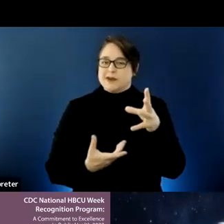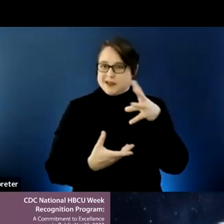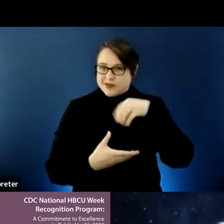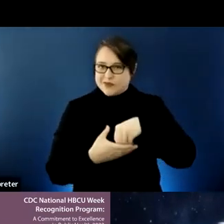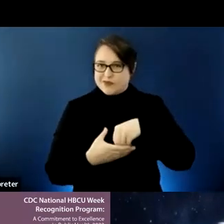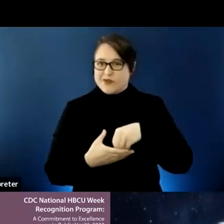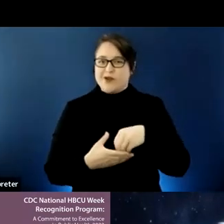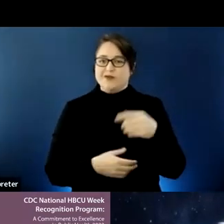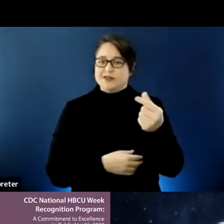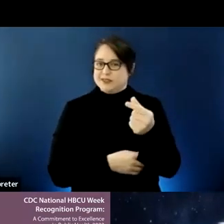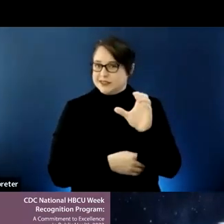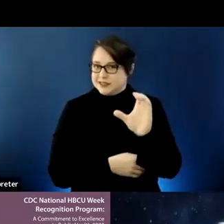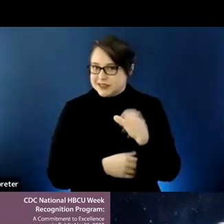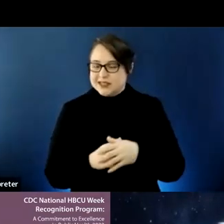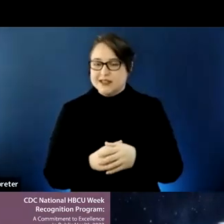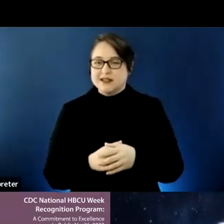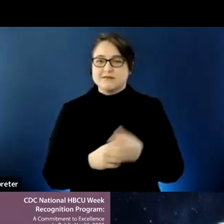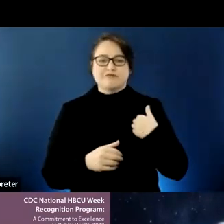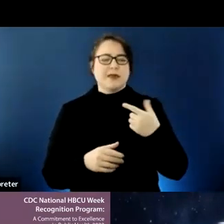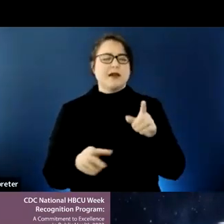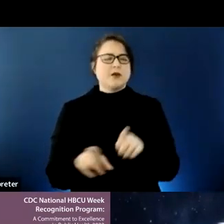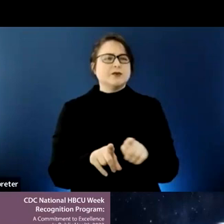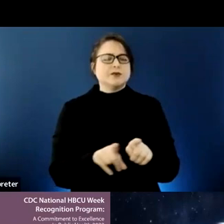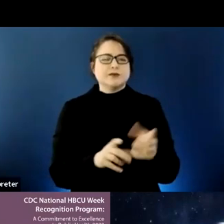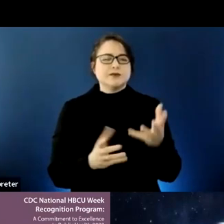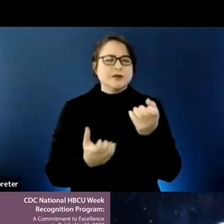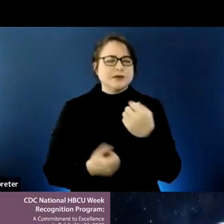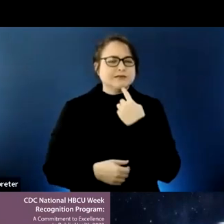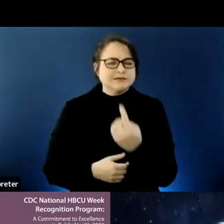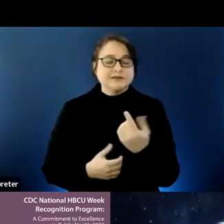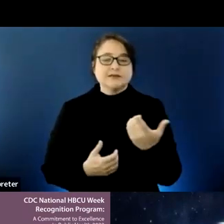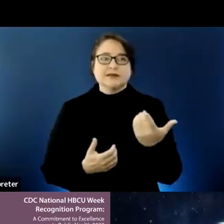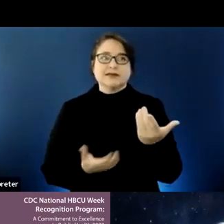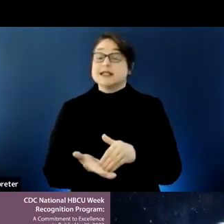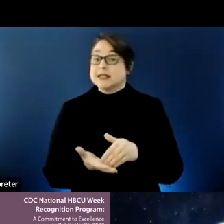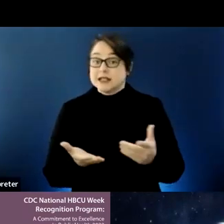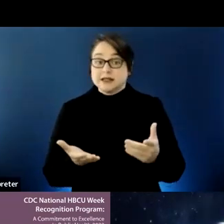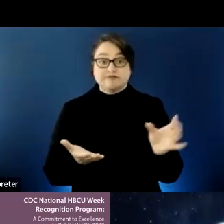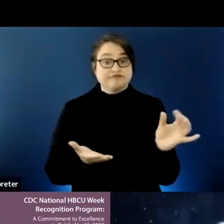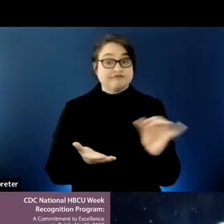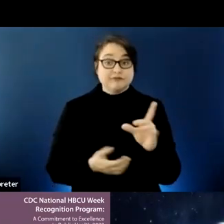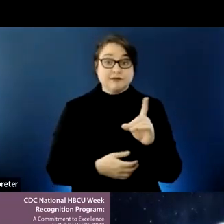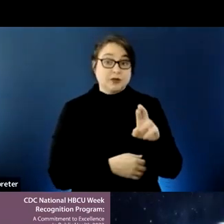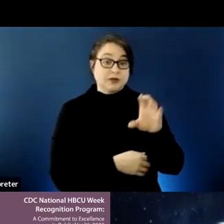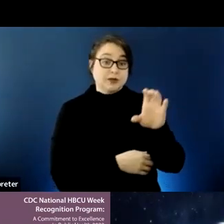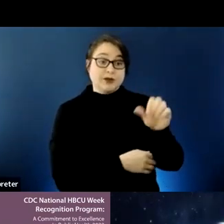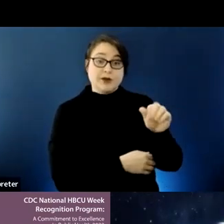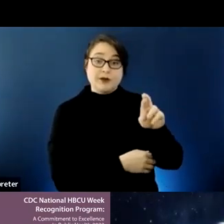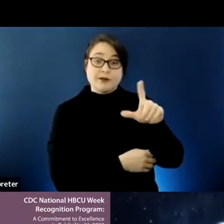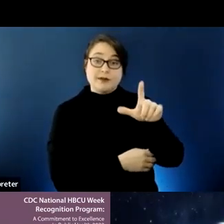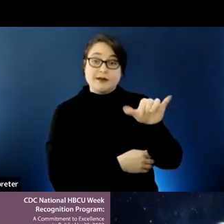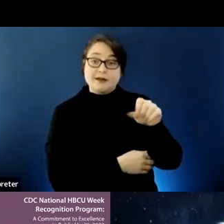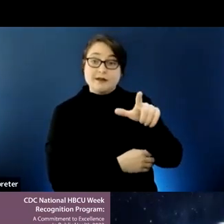But I also want to say that, like, again, like Dr. Carlisle mentioned, like focusing